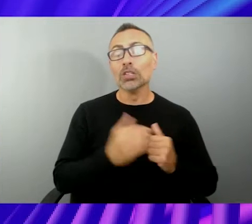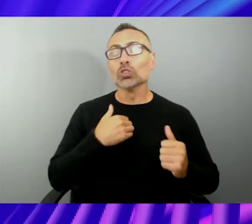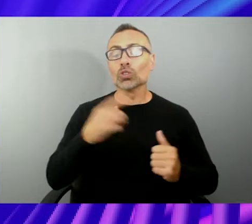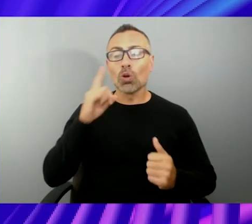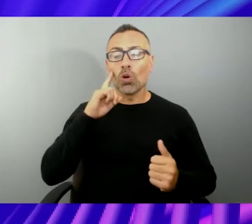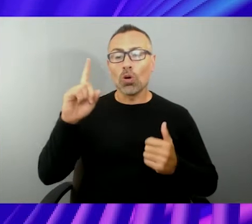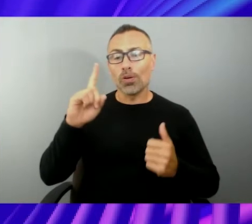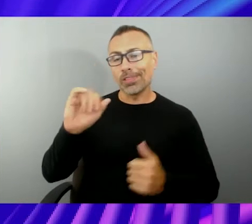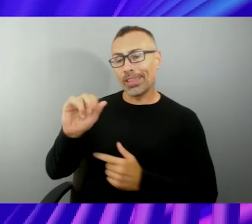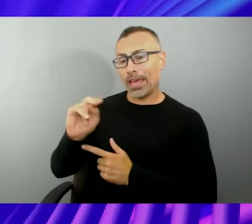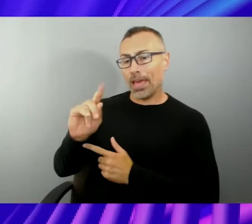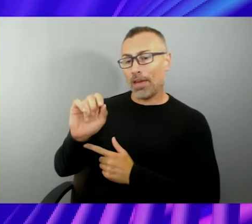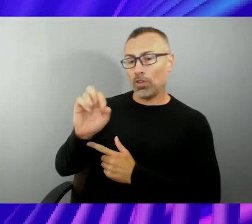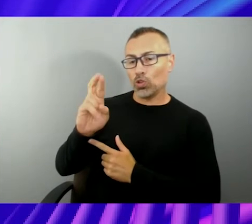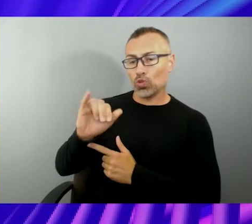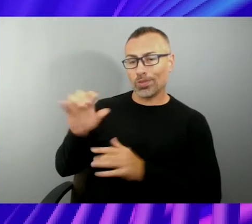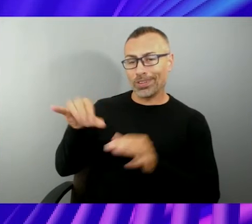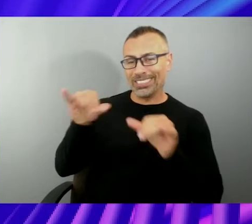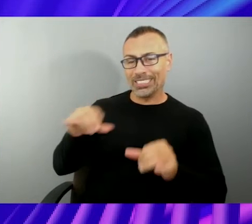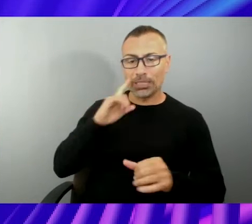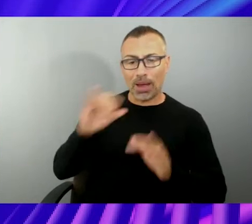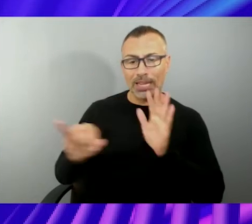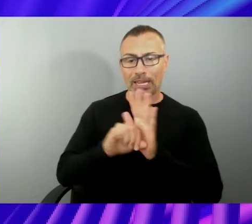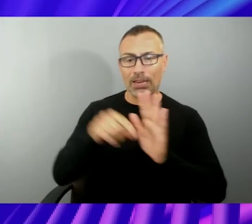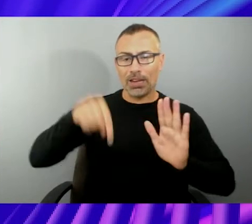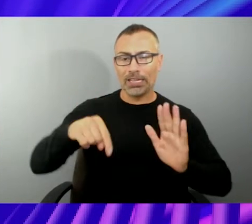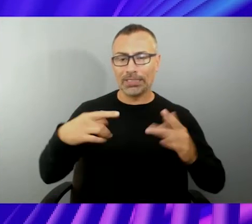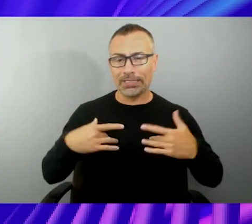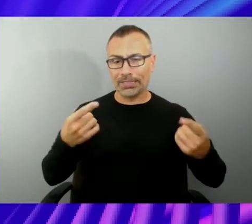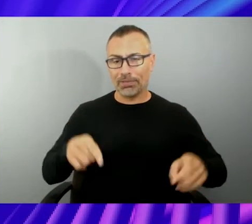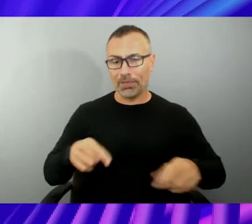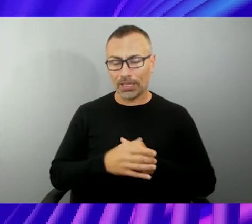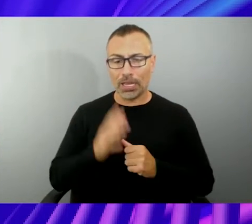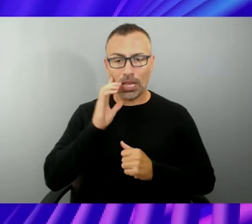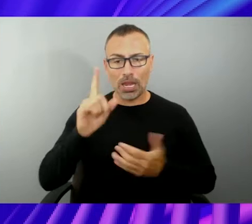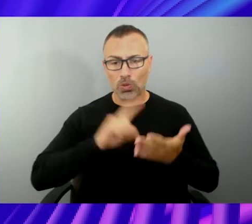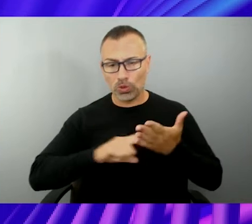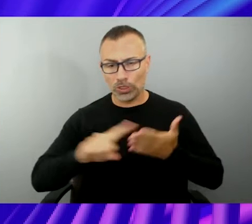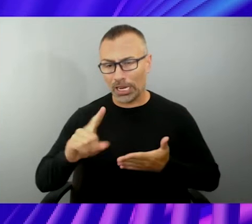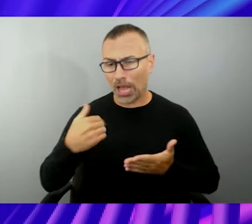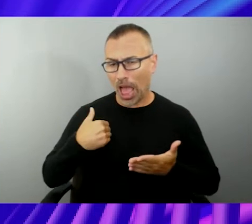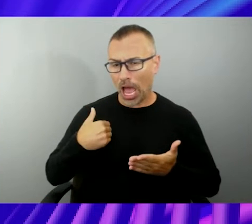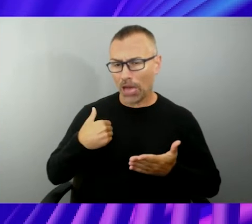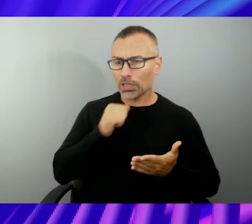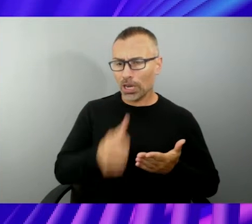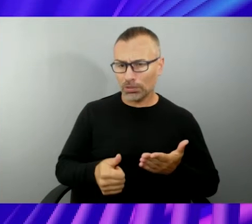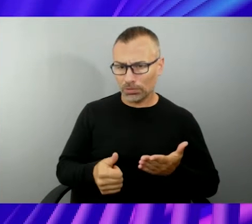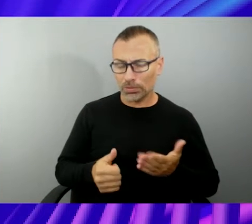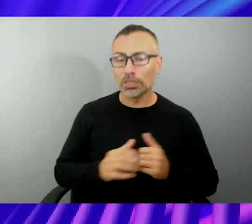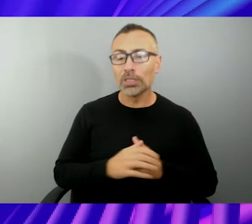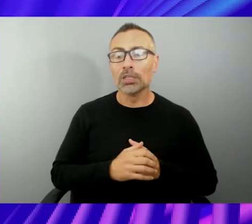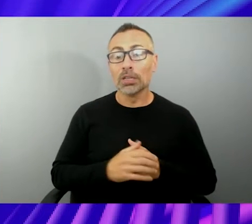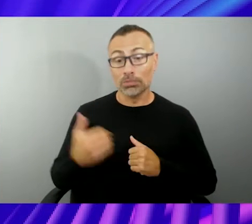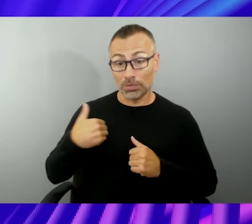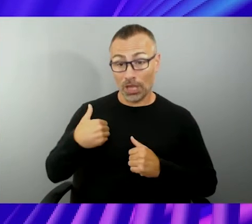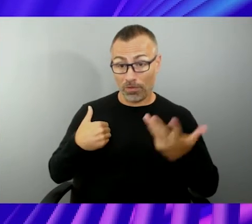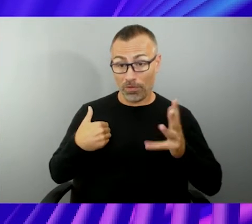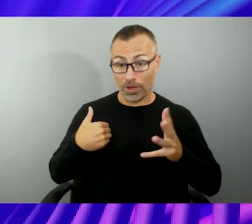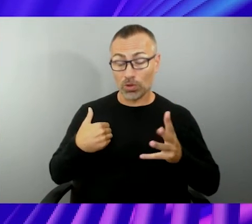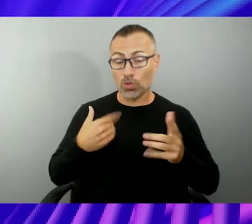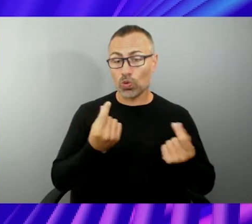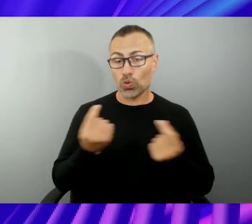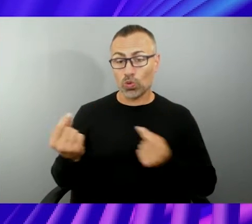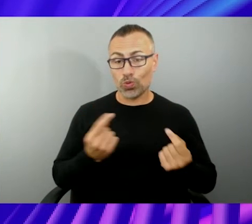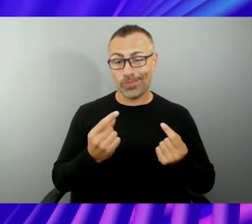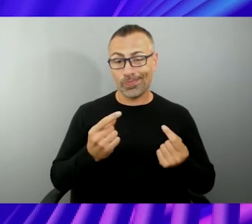this particular event, and then it's going to go and check whether the particular item is in stock or not. And if it is in stock, it's going to go ahead and